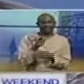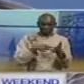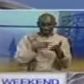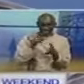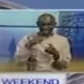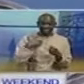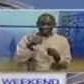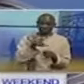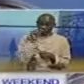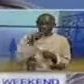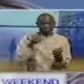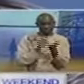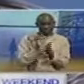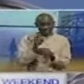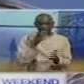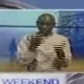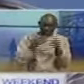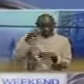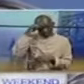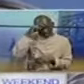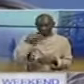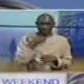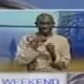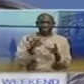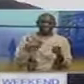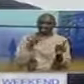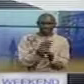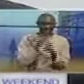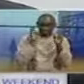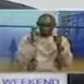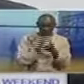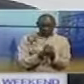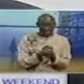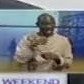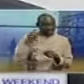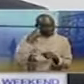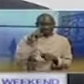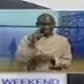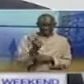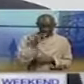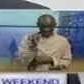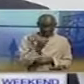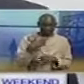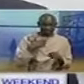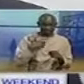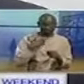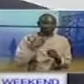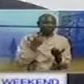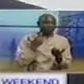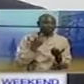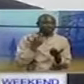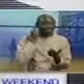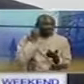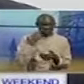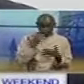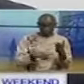chosen to suspend them. Whether it was wise or not, that is a different issue. By January, as the Chief Justice had mentioned some times back,